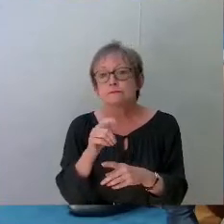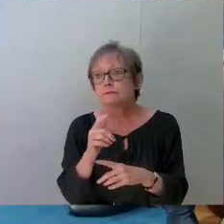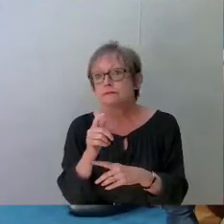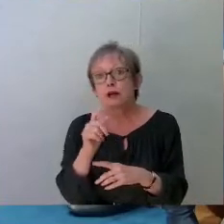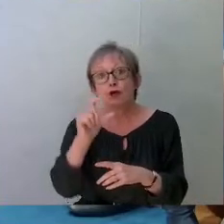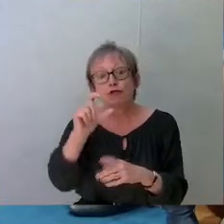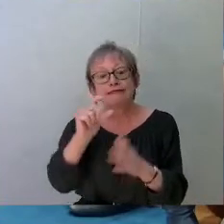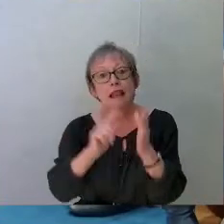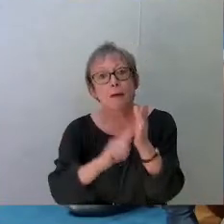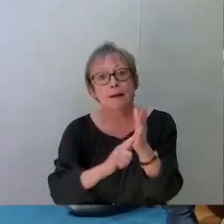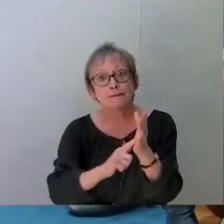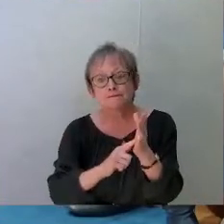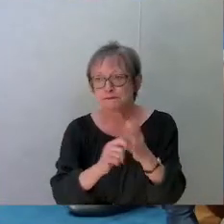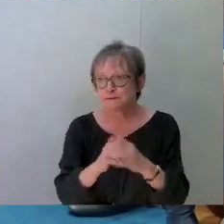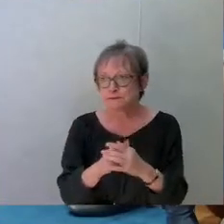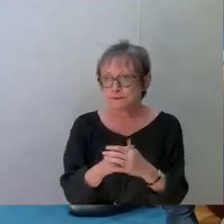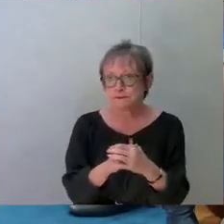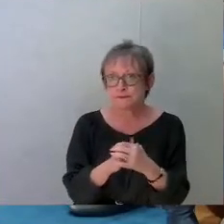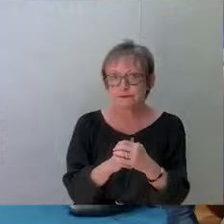Crystal Lim.